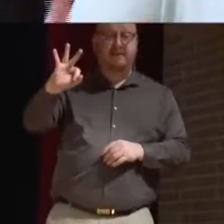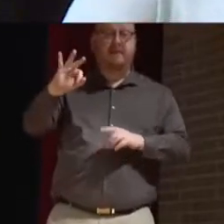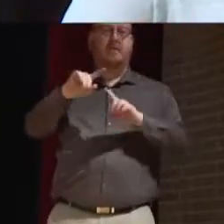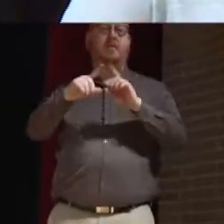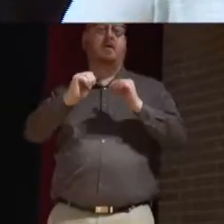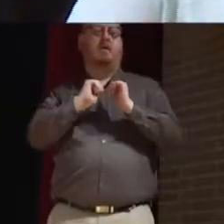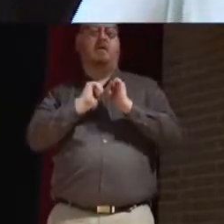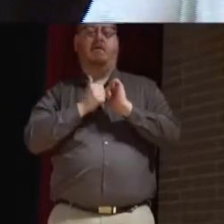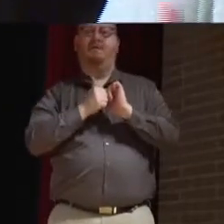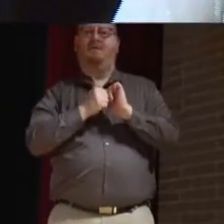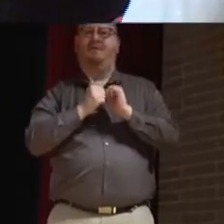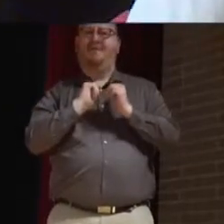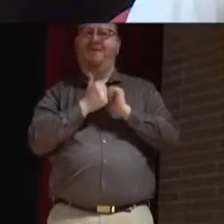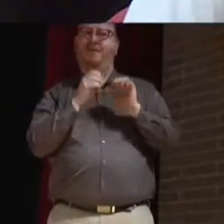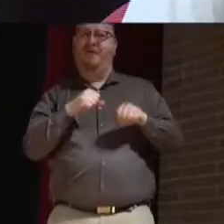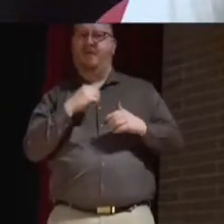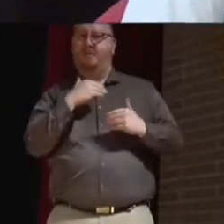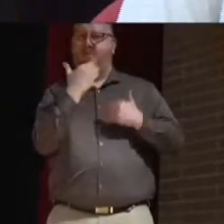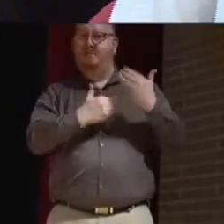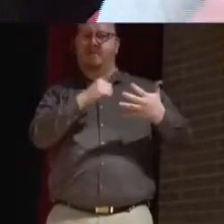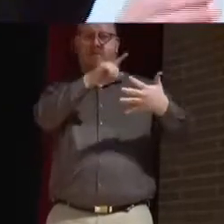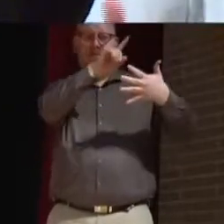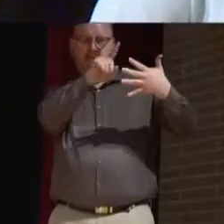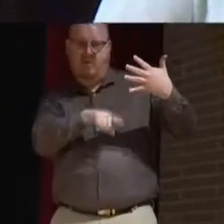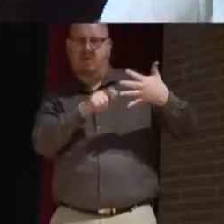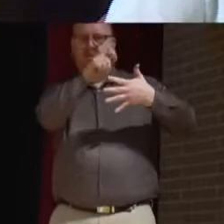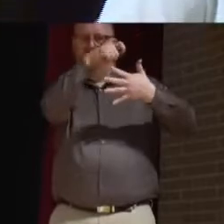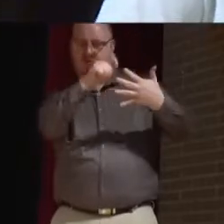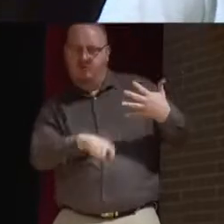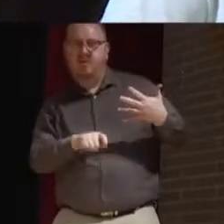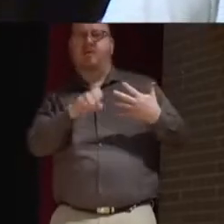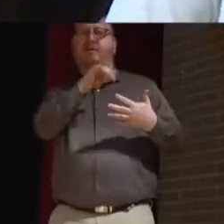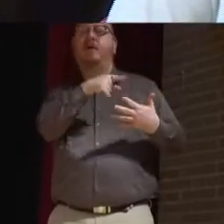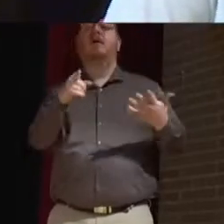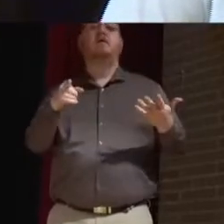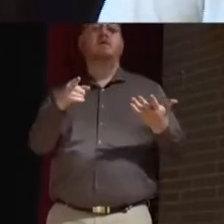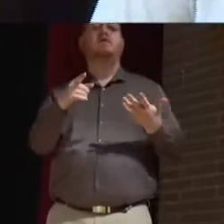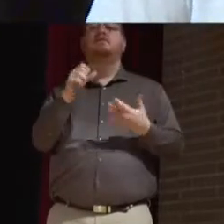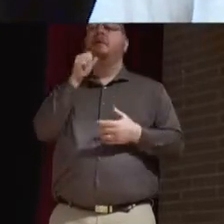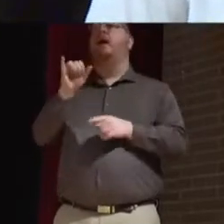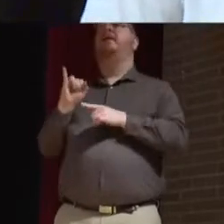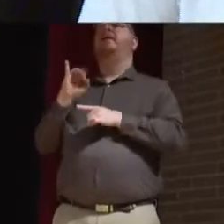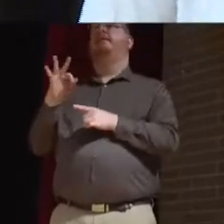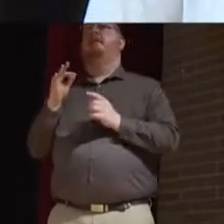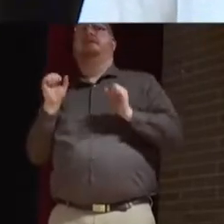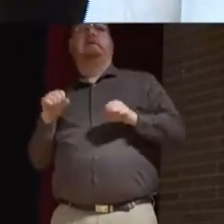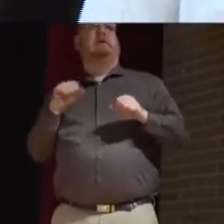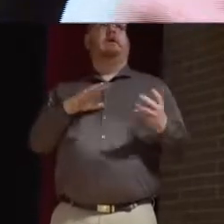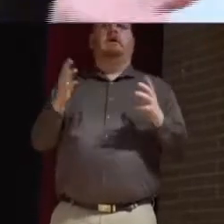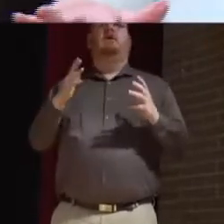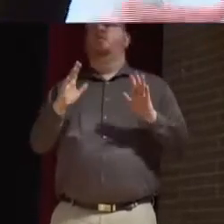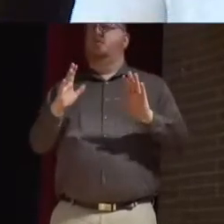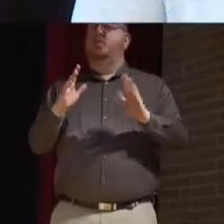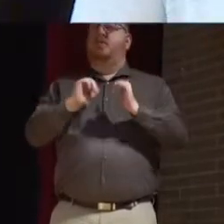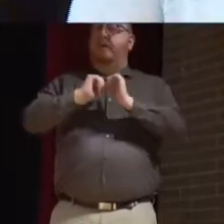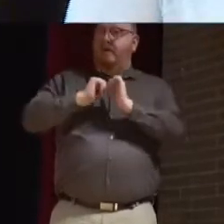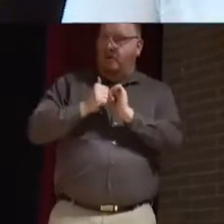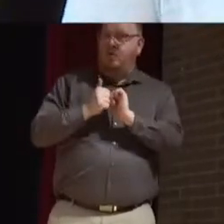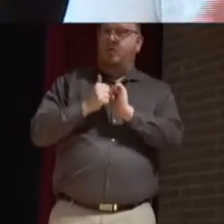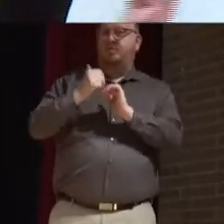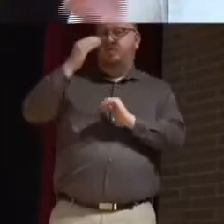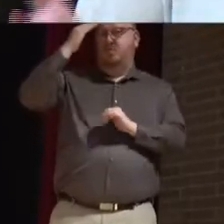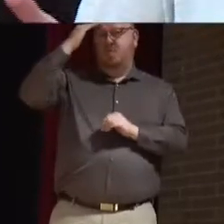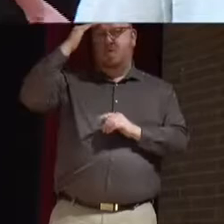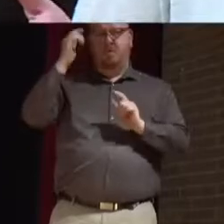wonder how we're going to get him to that independent living. I wonder how. So it's not a matter of if, it's just a matter of what we all need to do, and I know